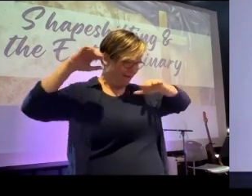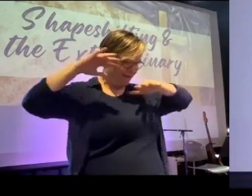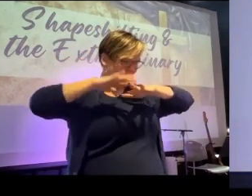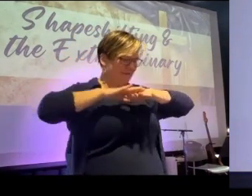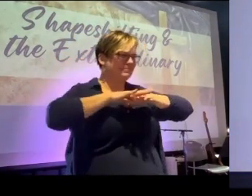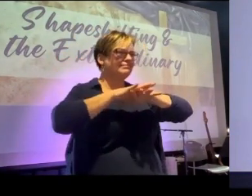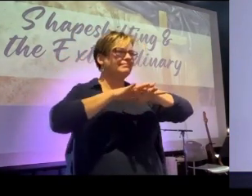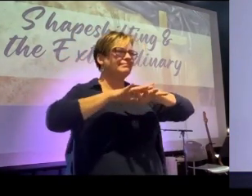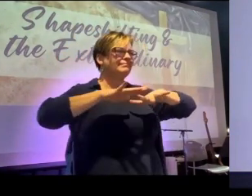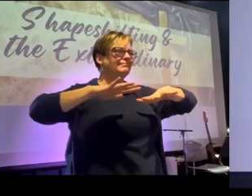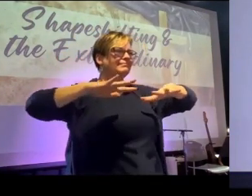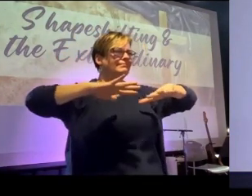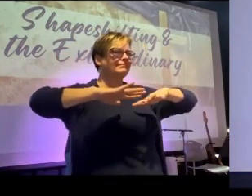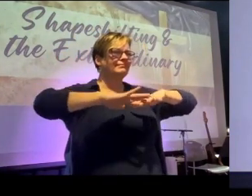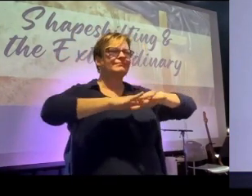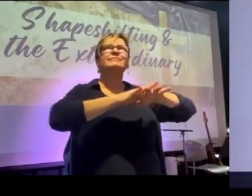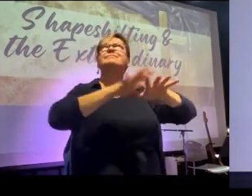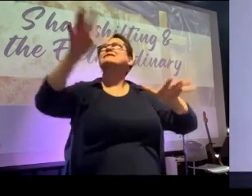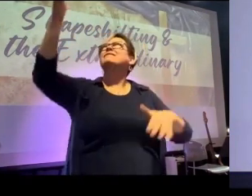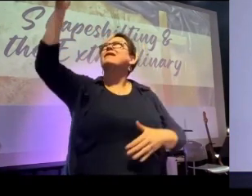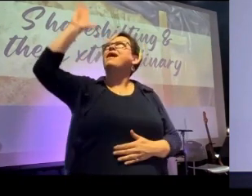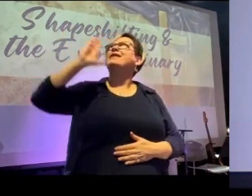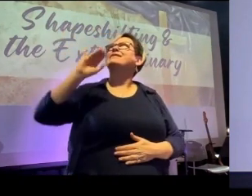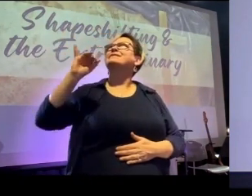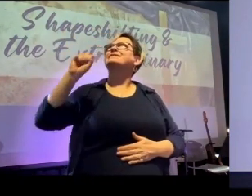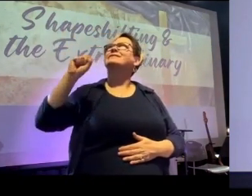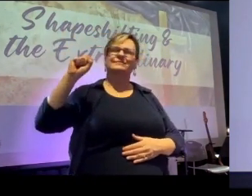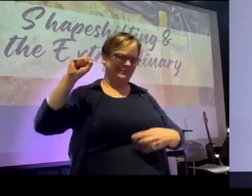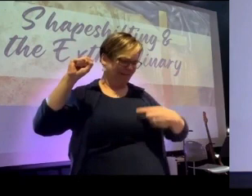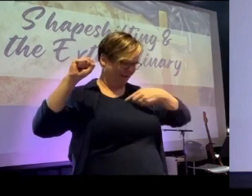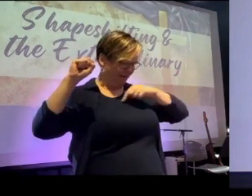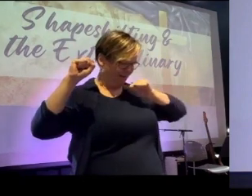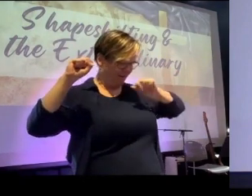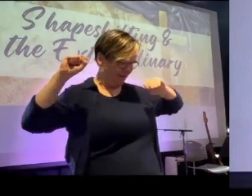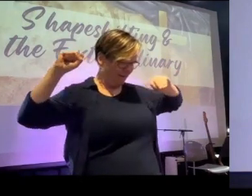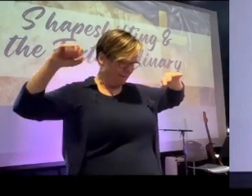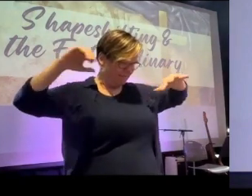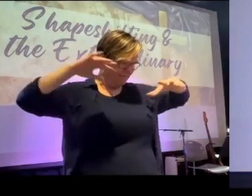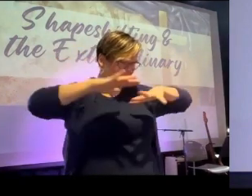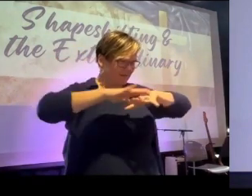God is, I am.